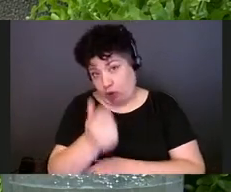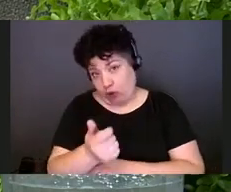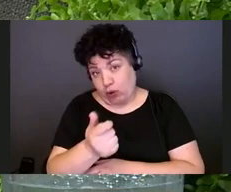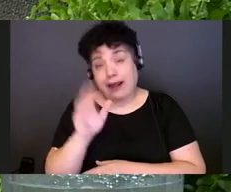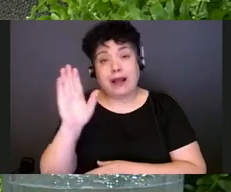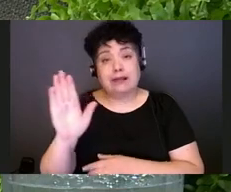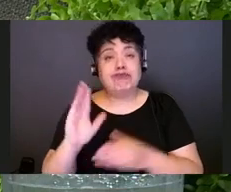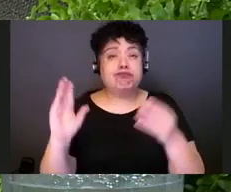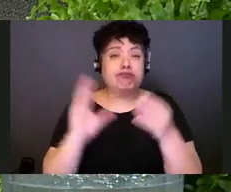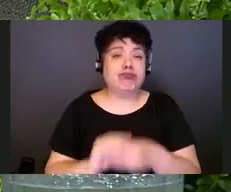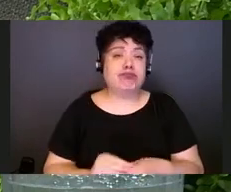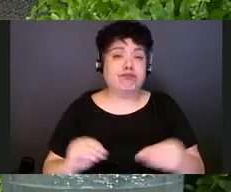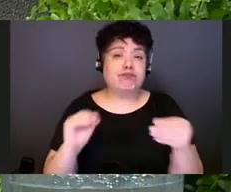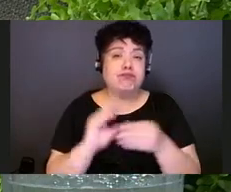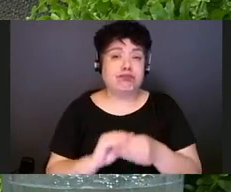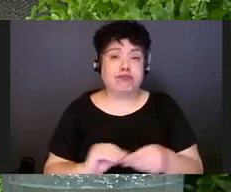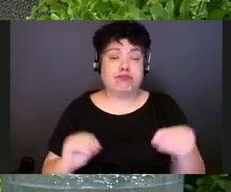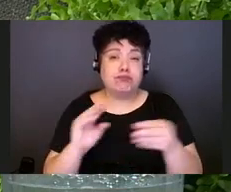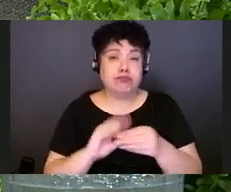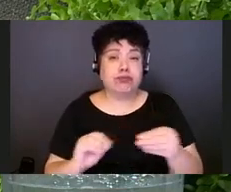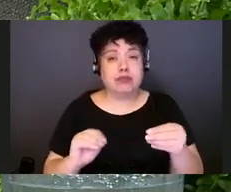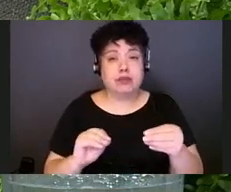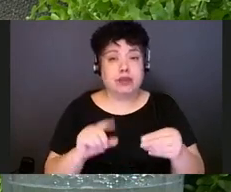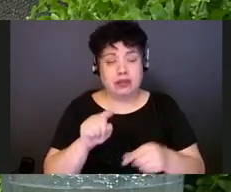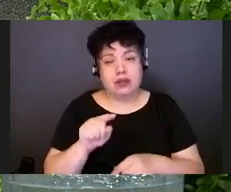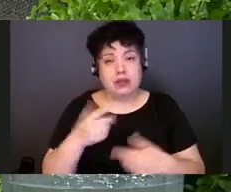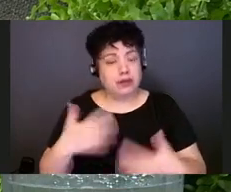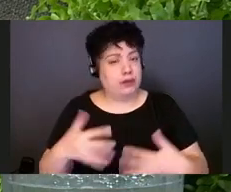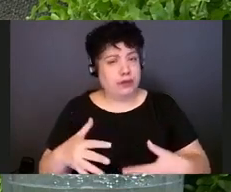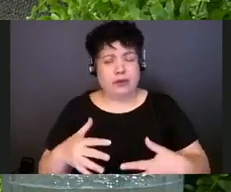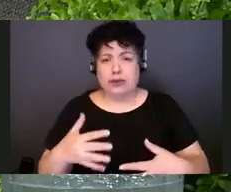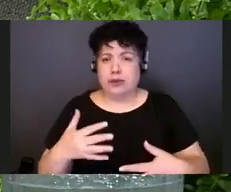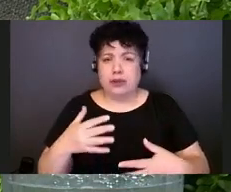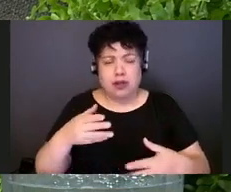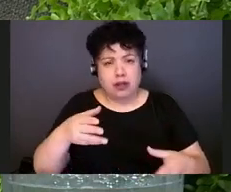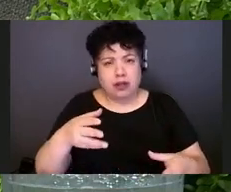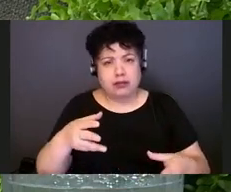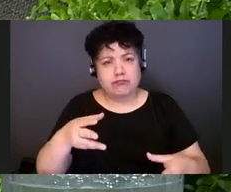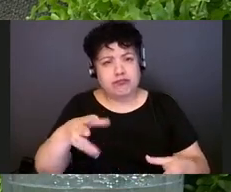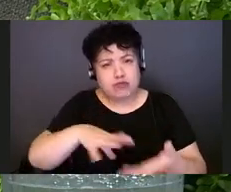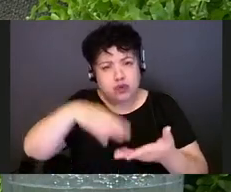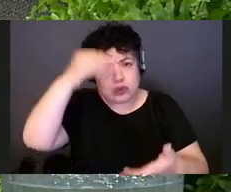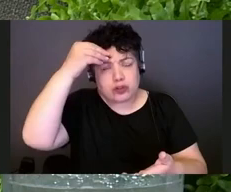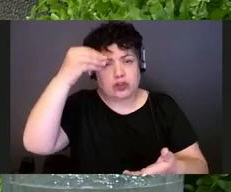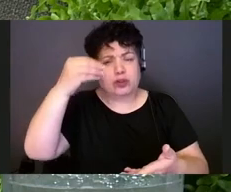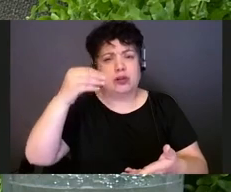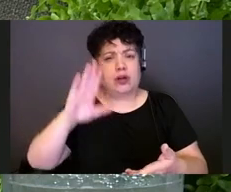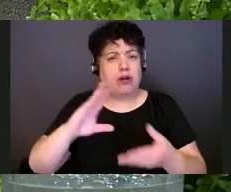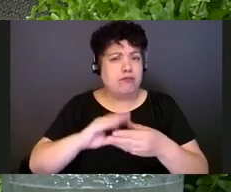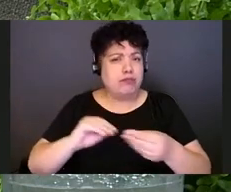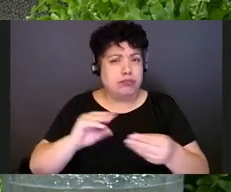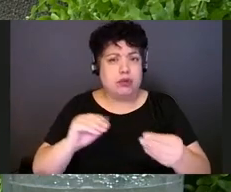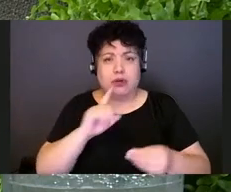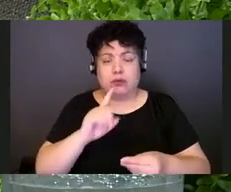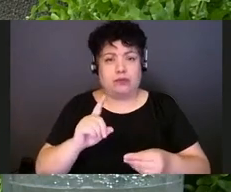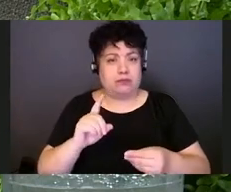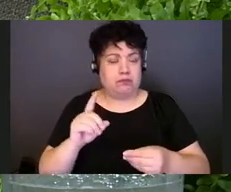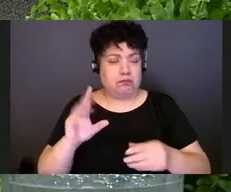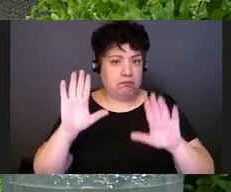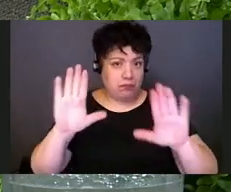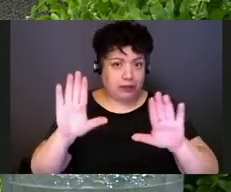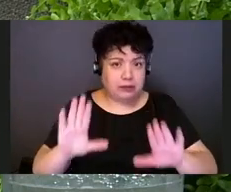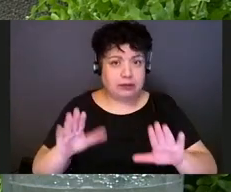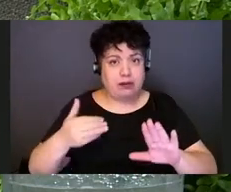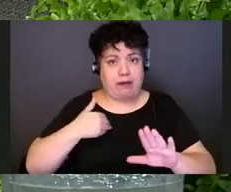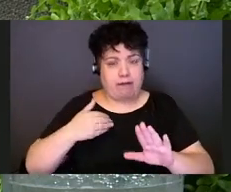says, you learn something. It's just an incredible document to talk